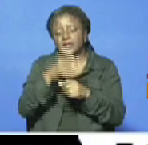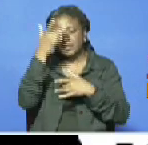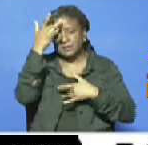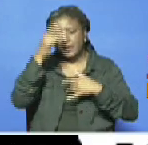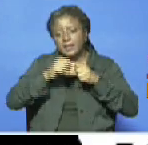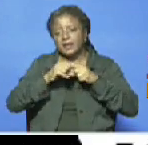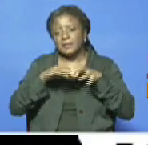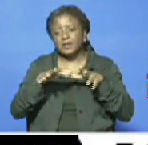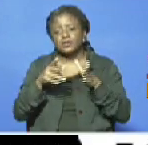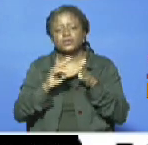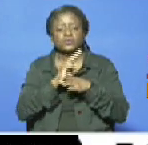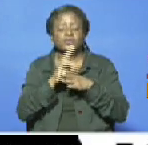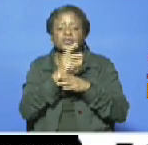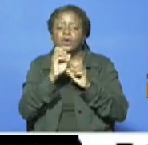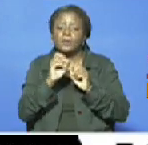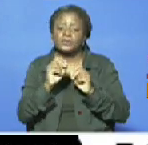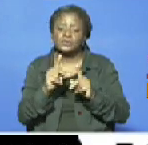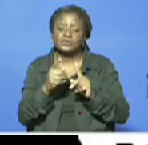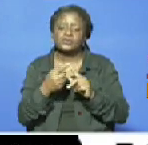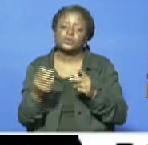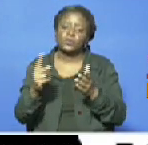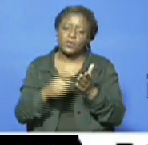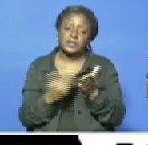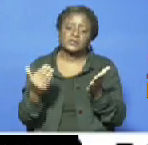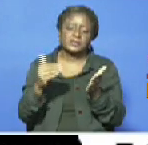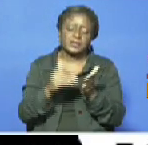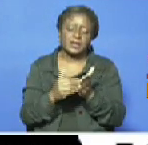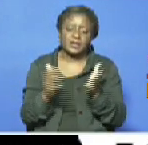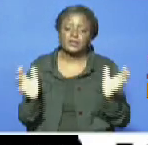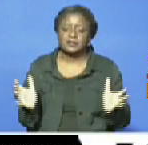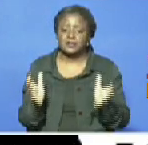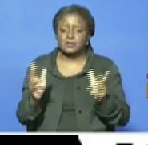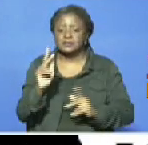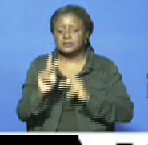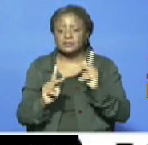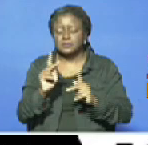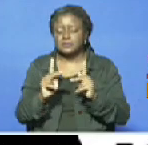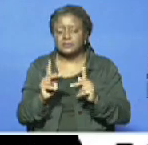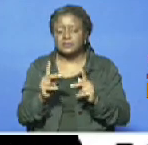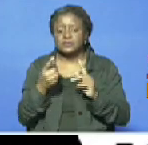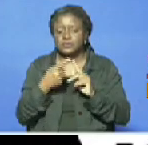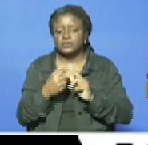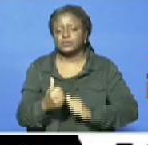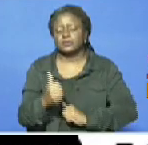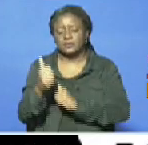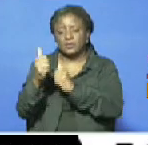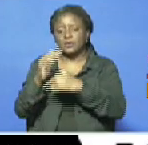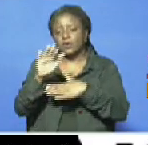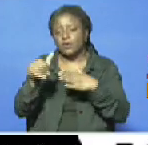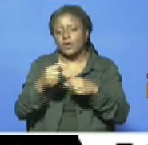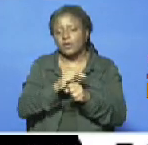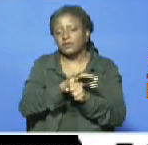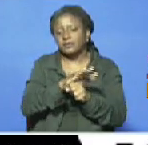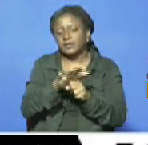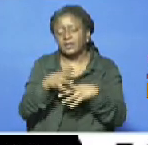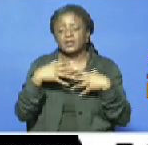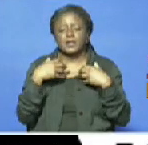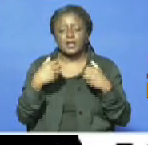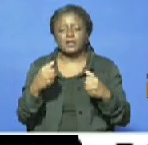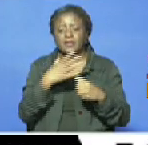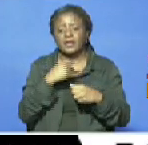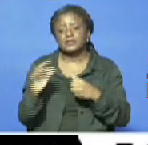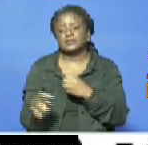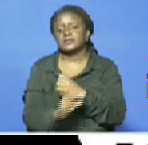pandemic, using the opportunity to once again urge citizens and residents to adhere to all COVID-19 health and